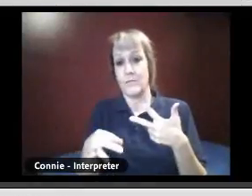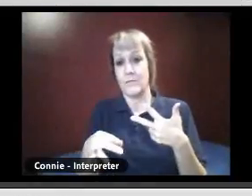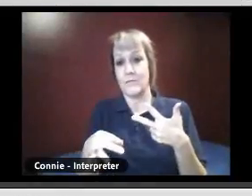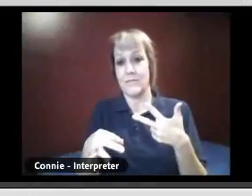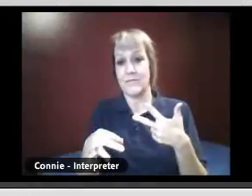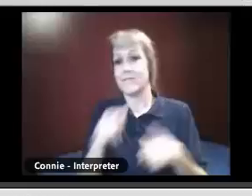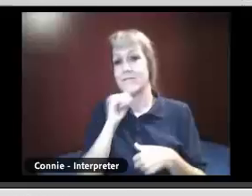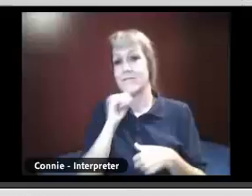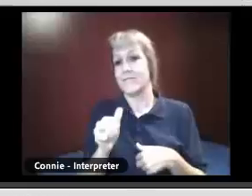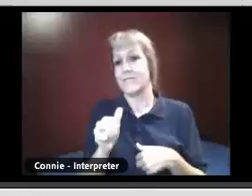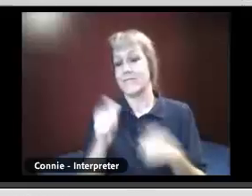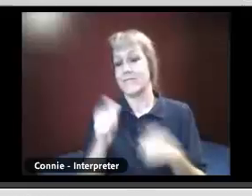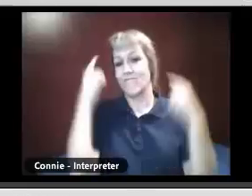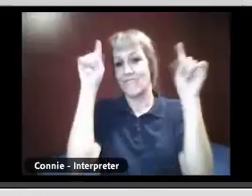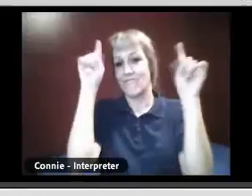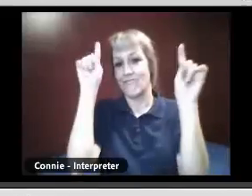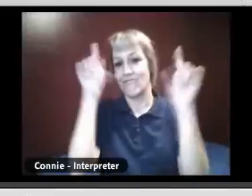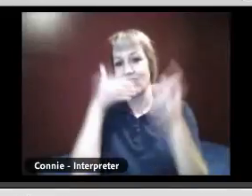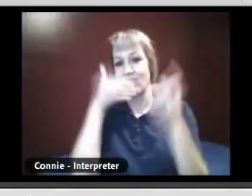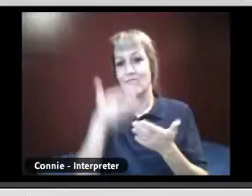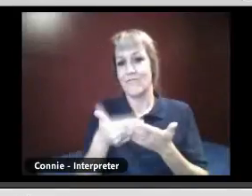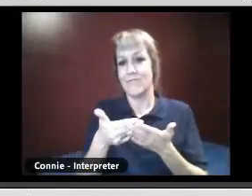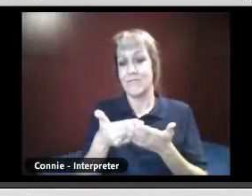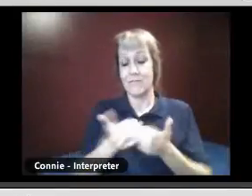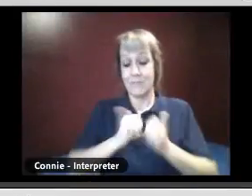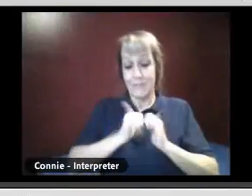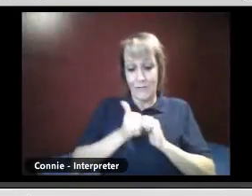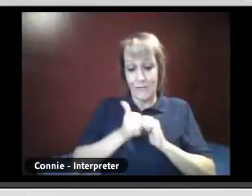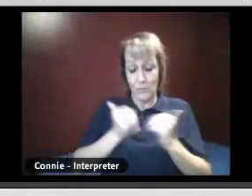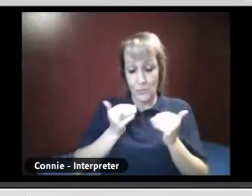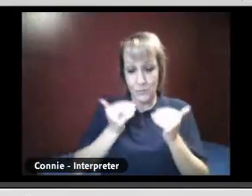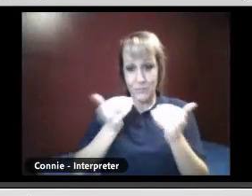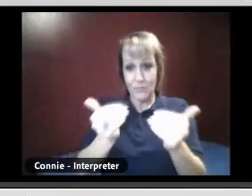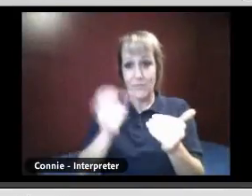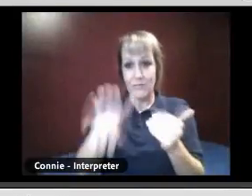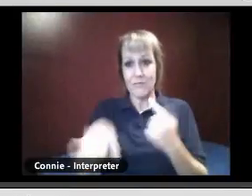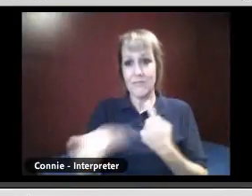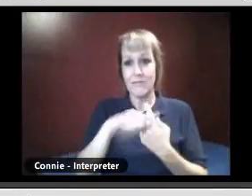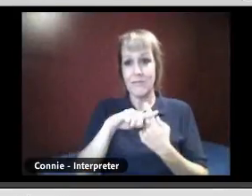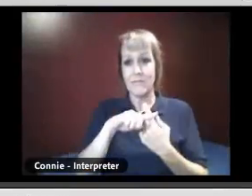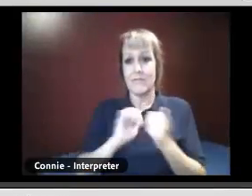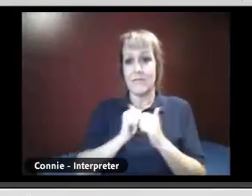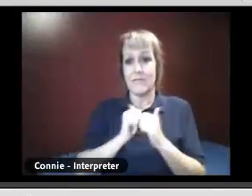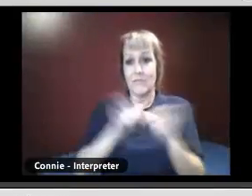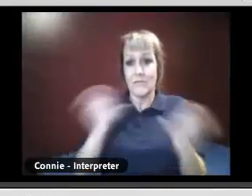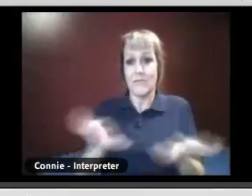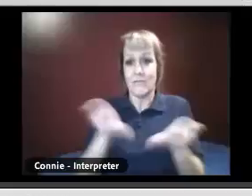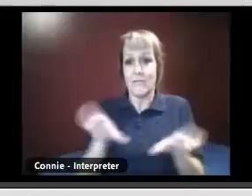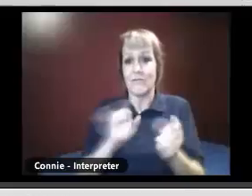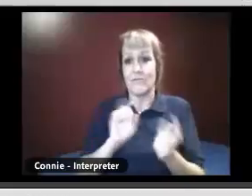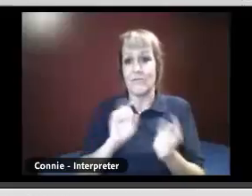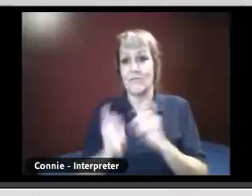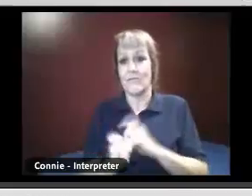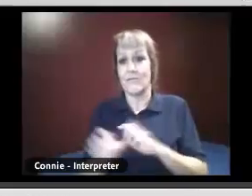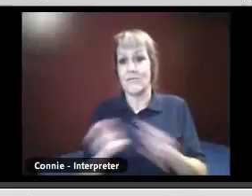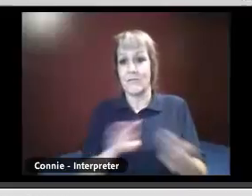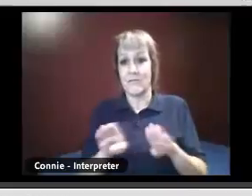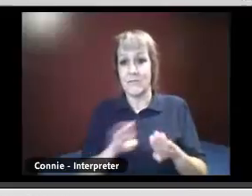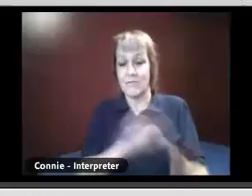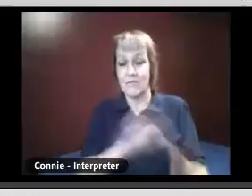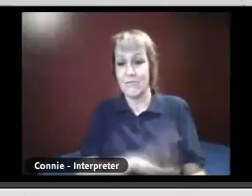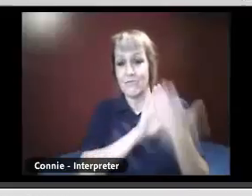necessarily effective except for the ones about how do we move forward, right, and take action, which is our behavior, in addressing issues